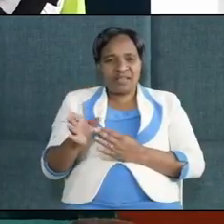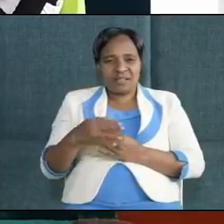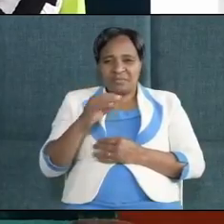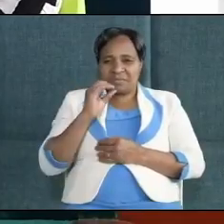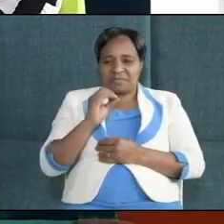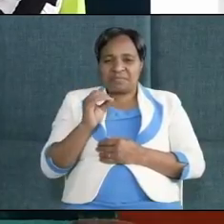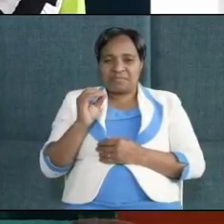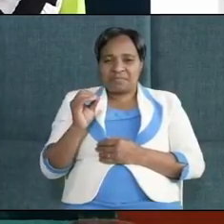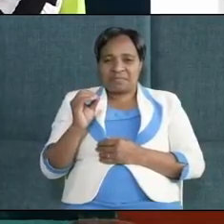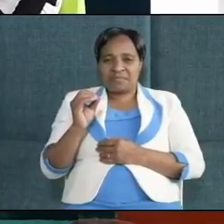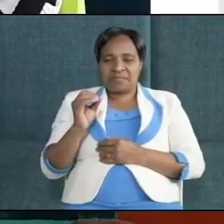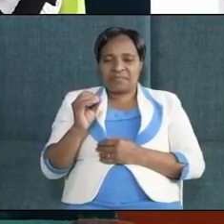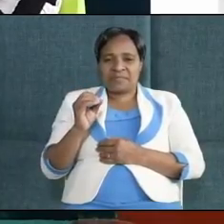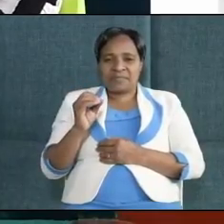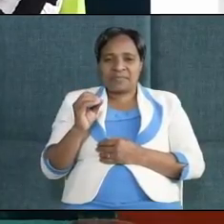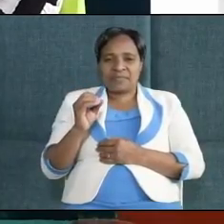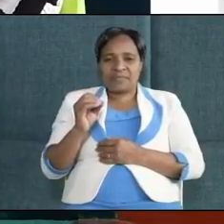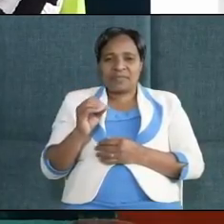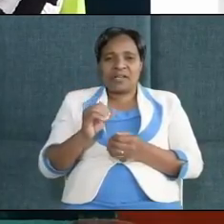Thursday?